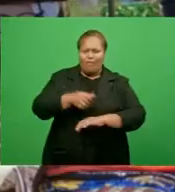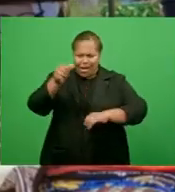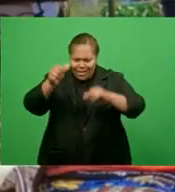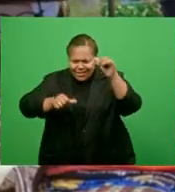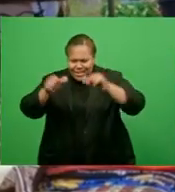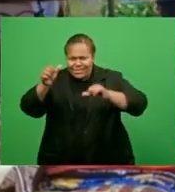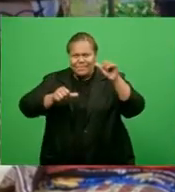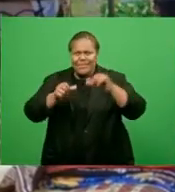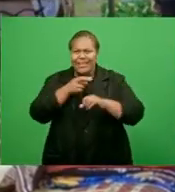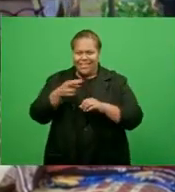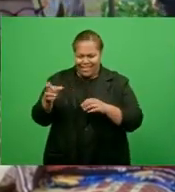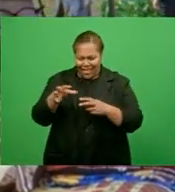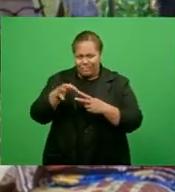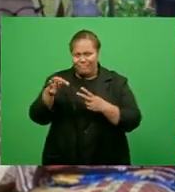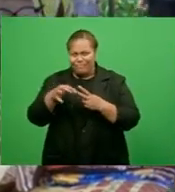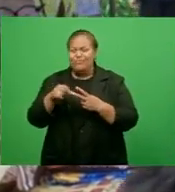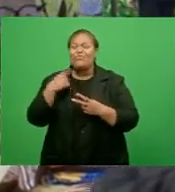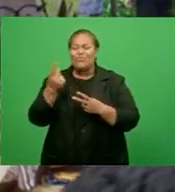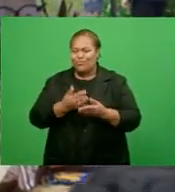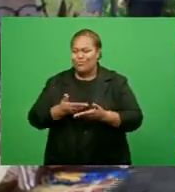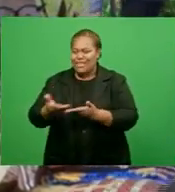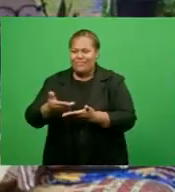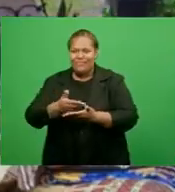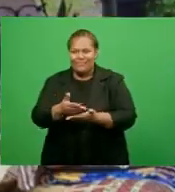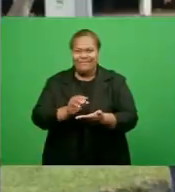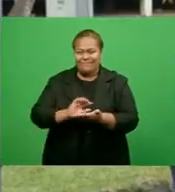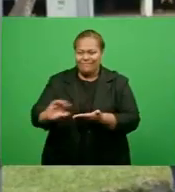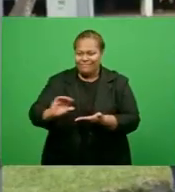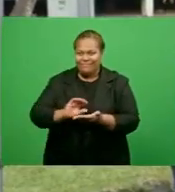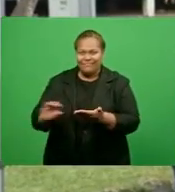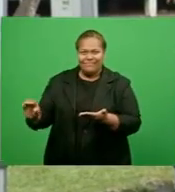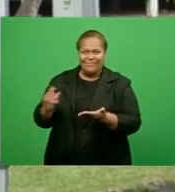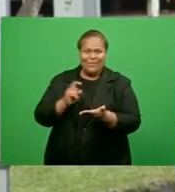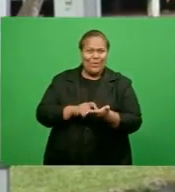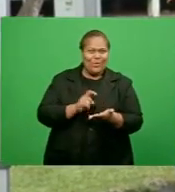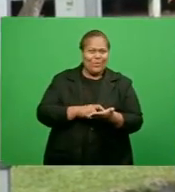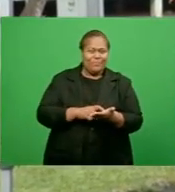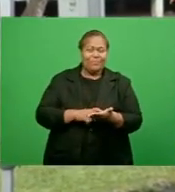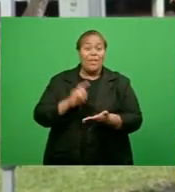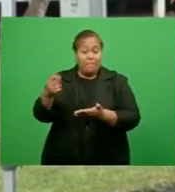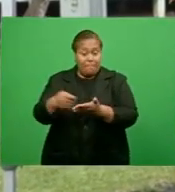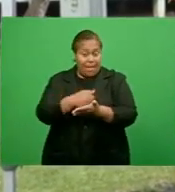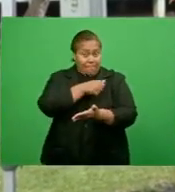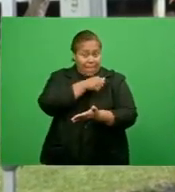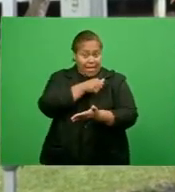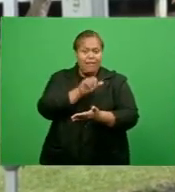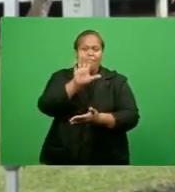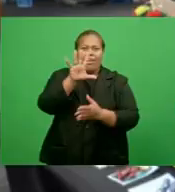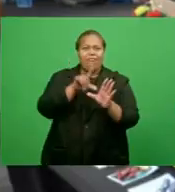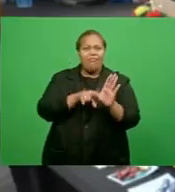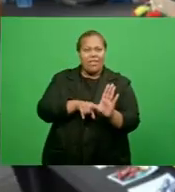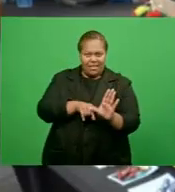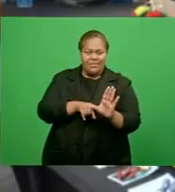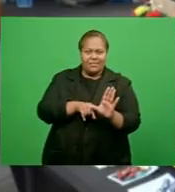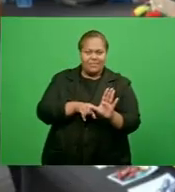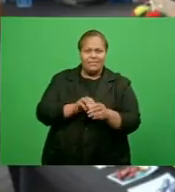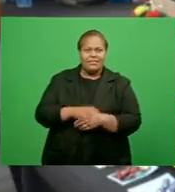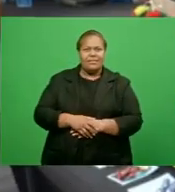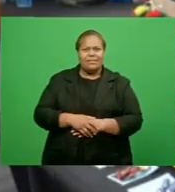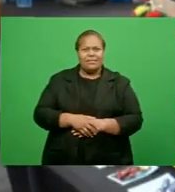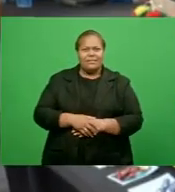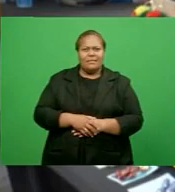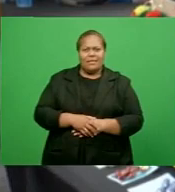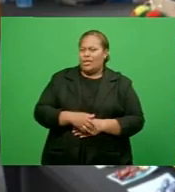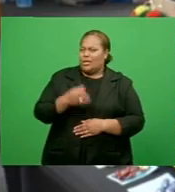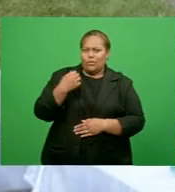few more. FERC has, as I said, done quite a few already. So. The repayment term for the loan is 5 years, with no mandatory payments